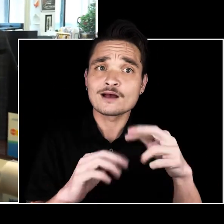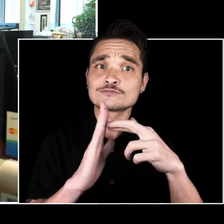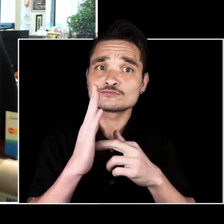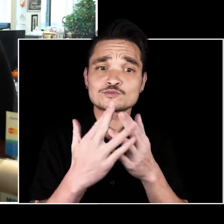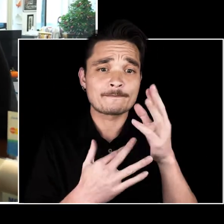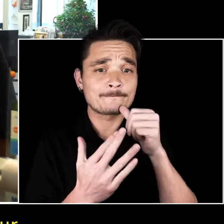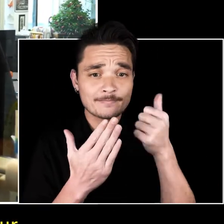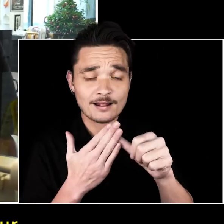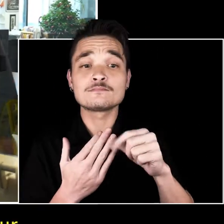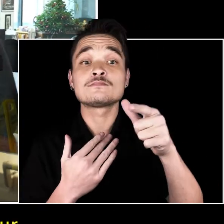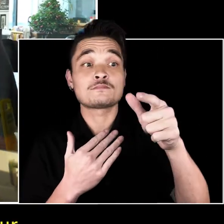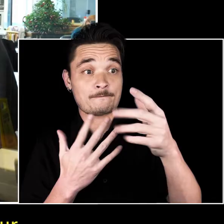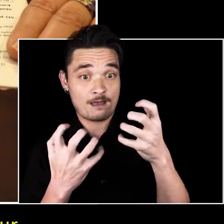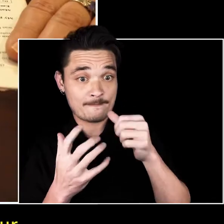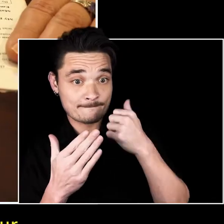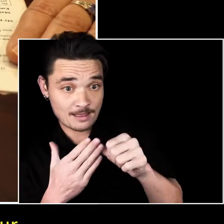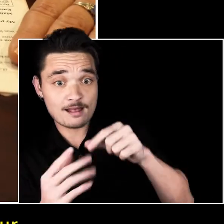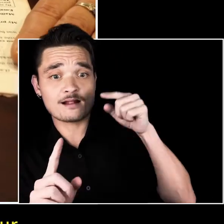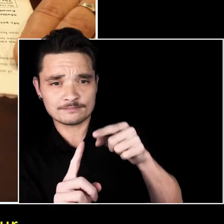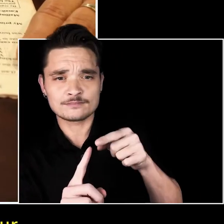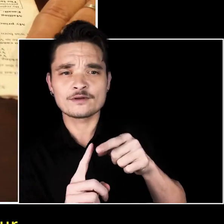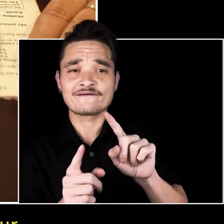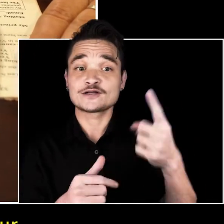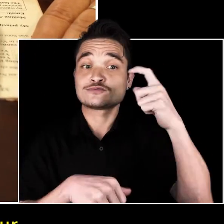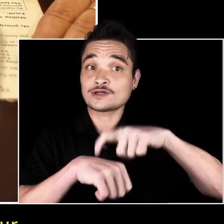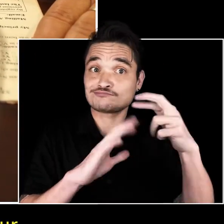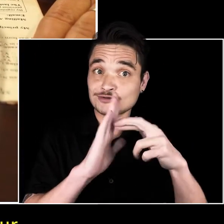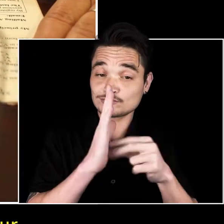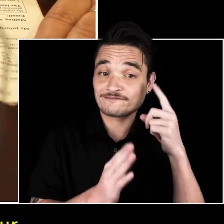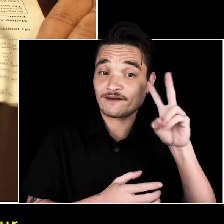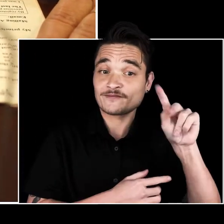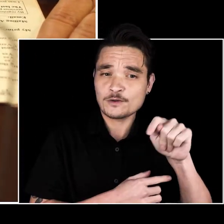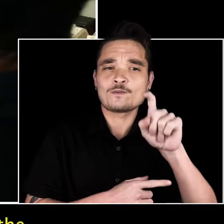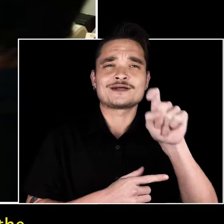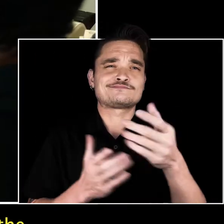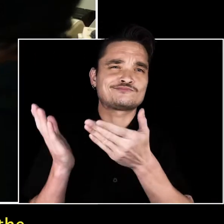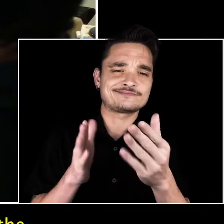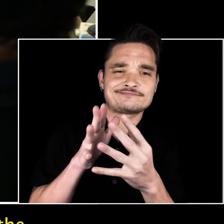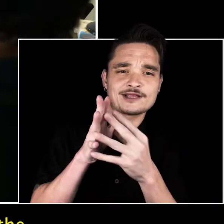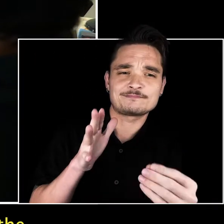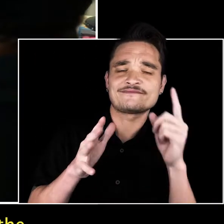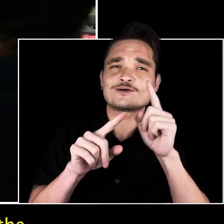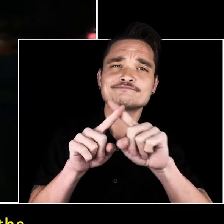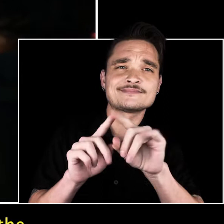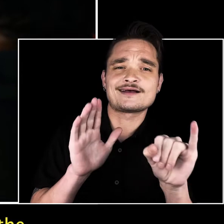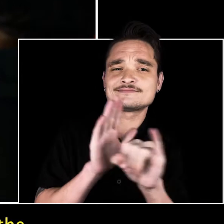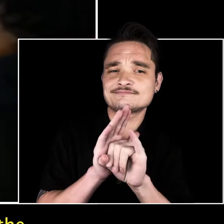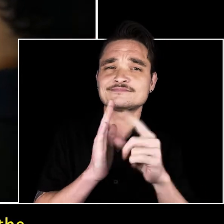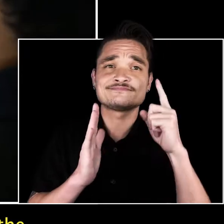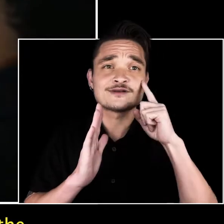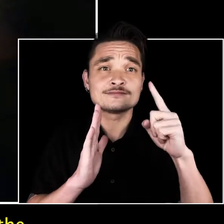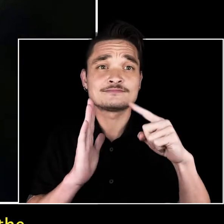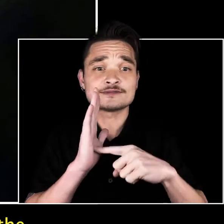register by mail. If you register by mail and it is your first time registering to vote in Vermont, you must mail in a copy of one of the